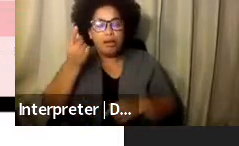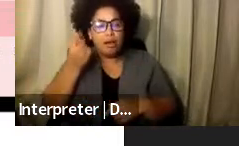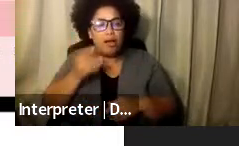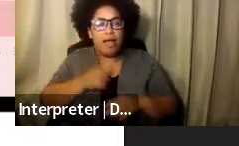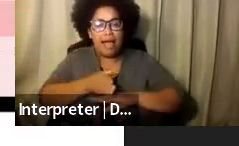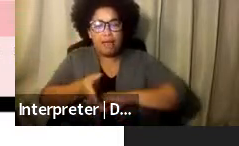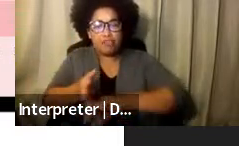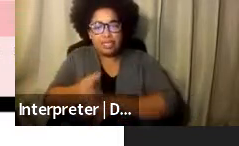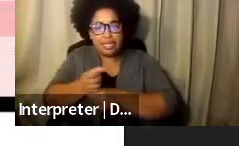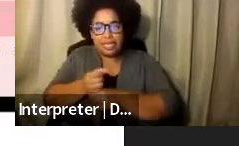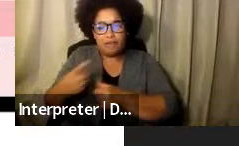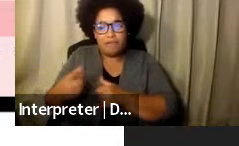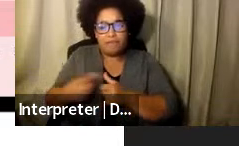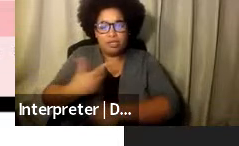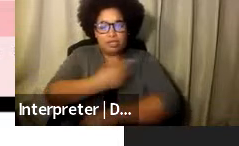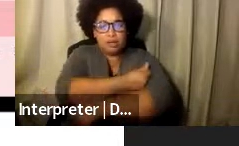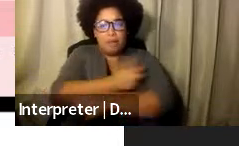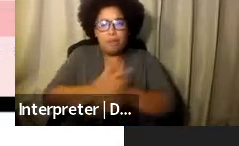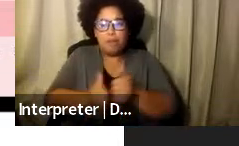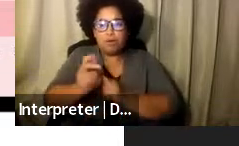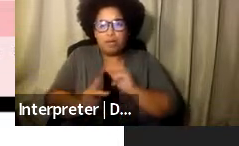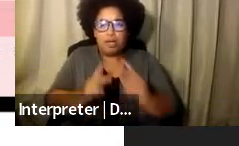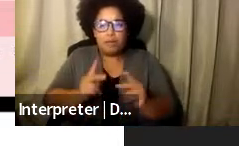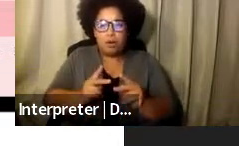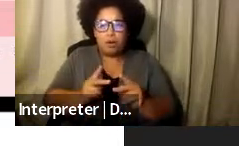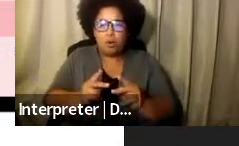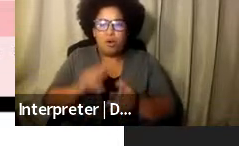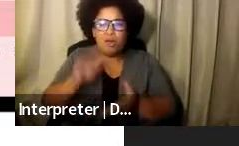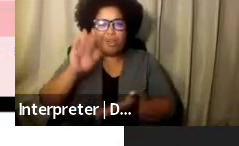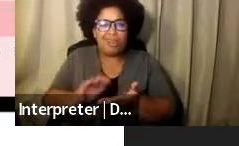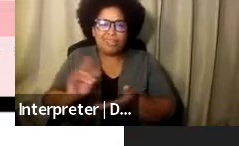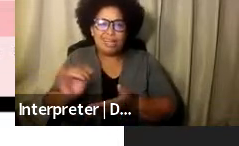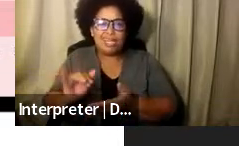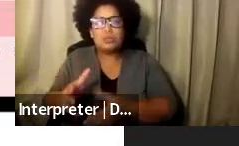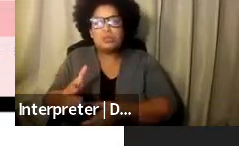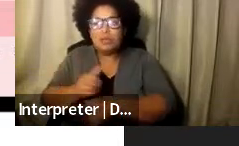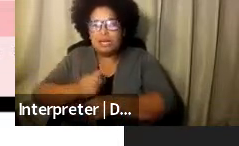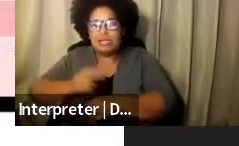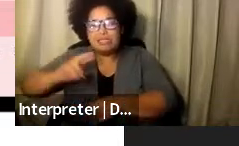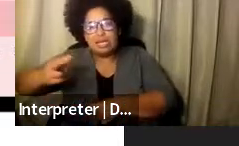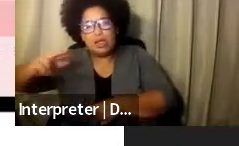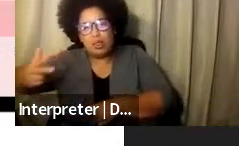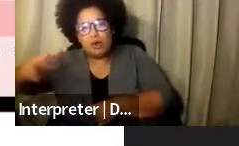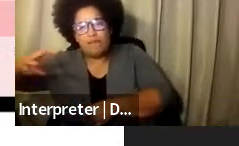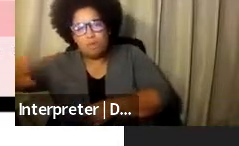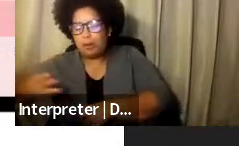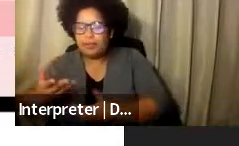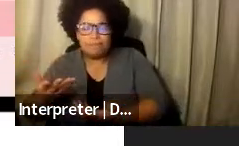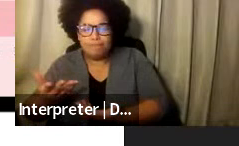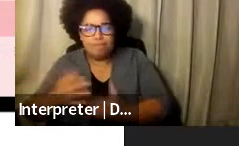after receiving their initial dose, most people were less likely to go back to receive their booster dose.